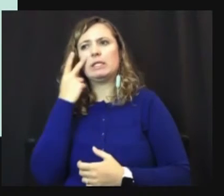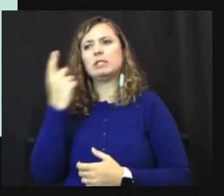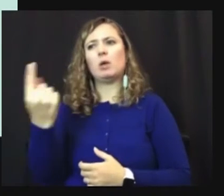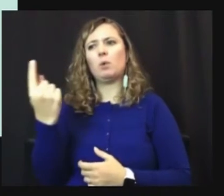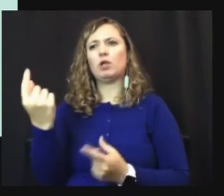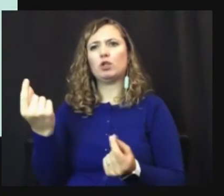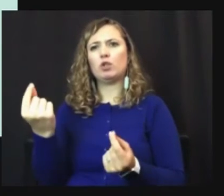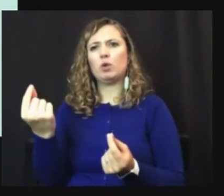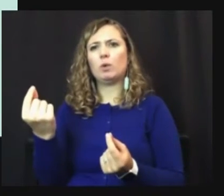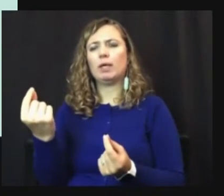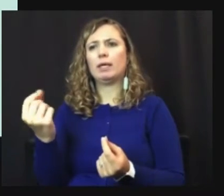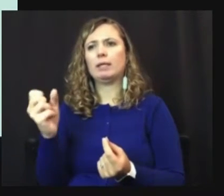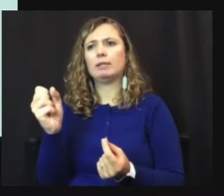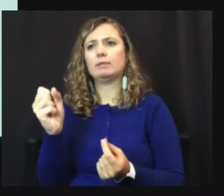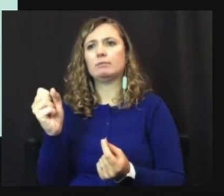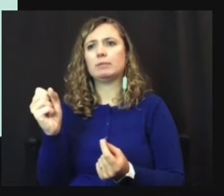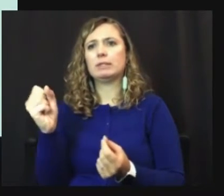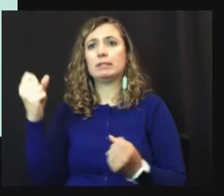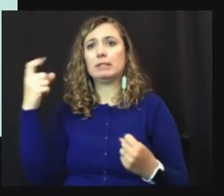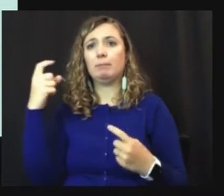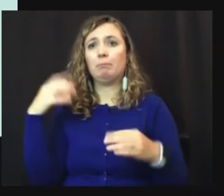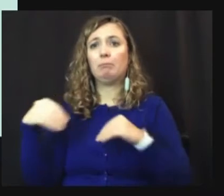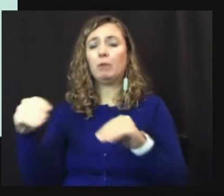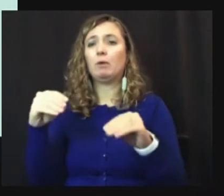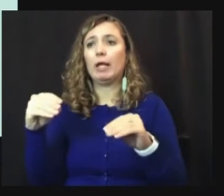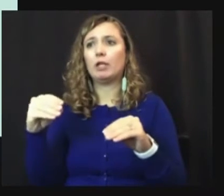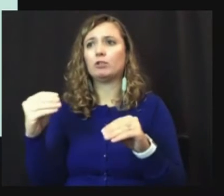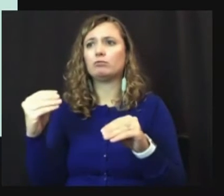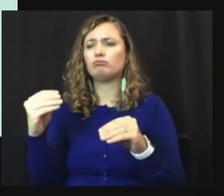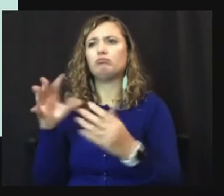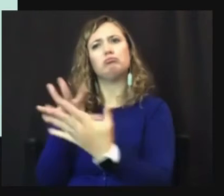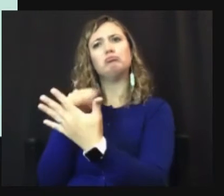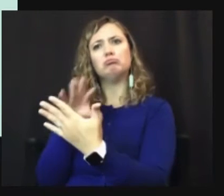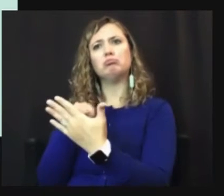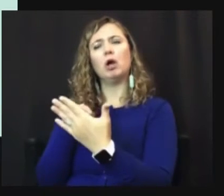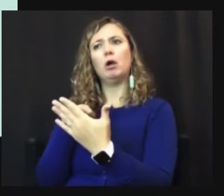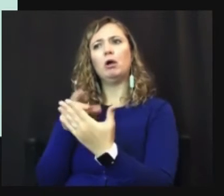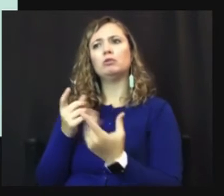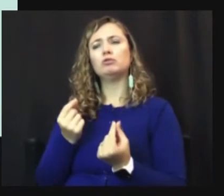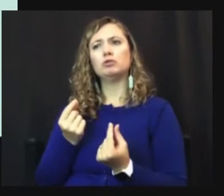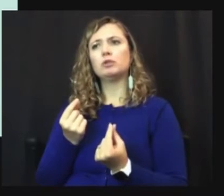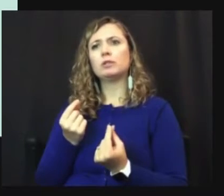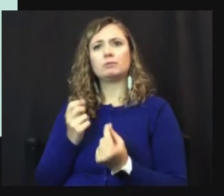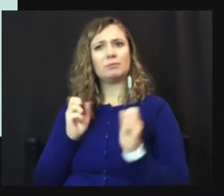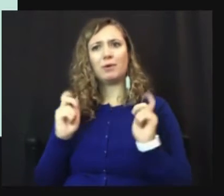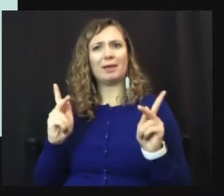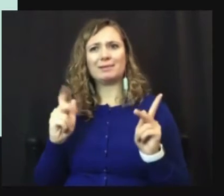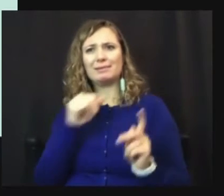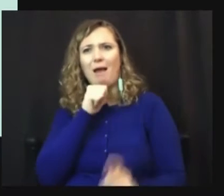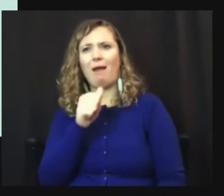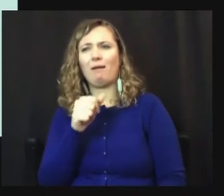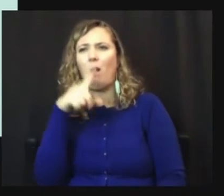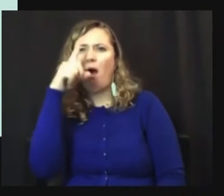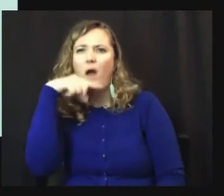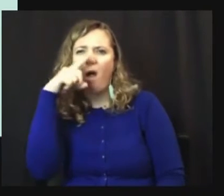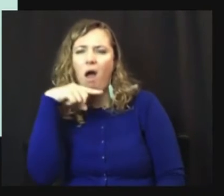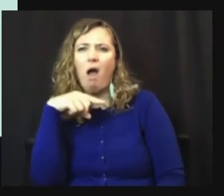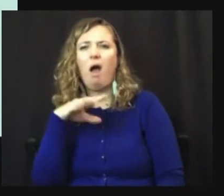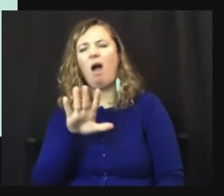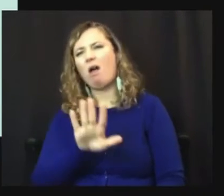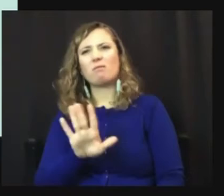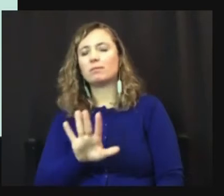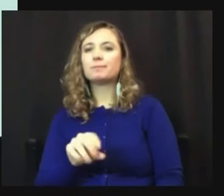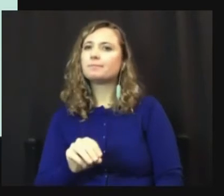for ourselves. That is totally okay to do. You're not being fake, you're not being phony.